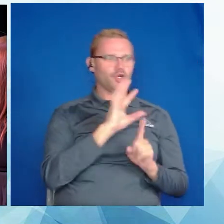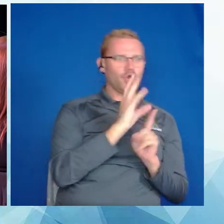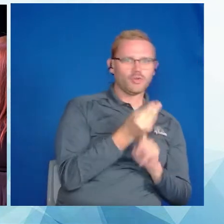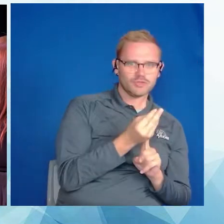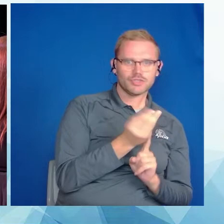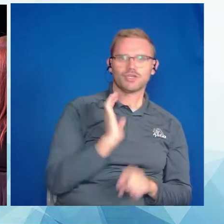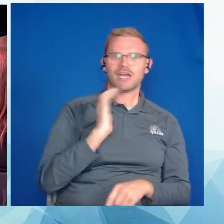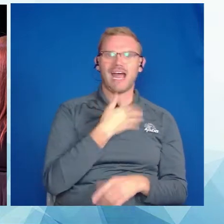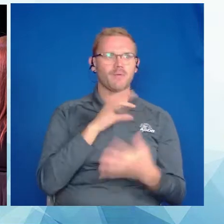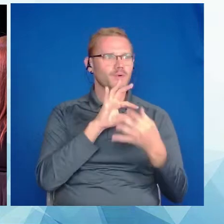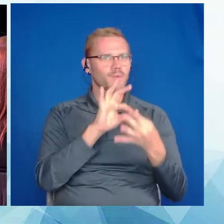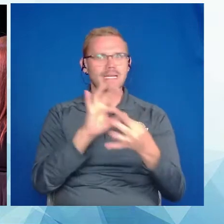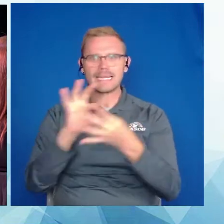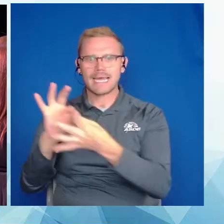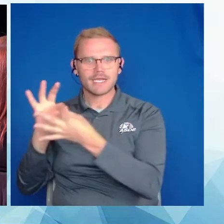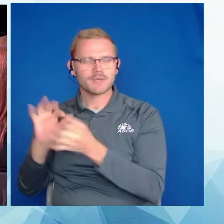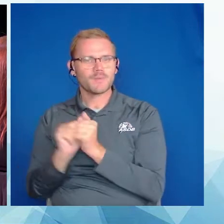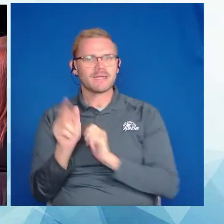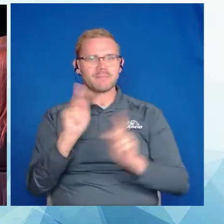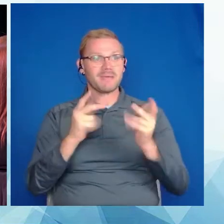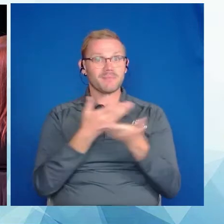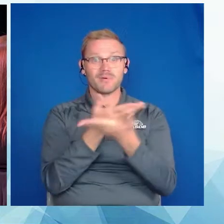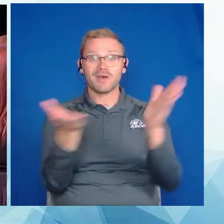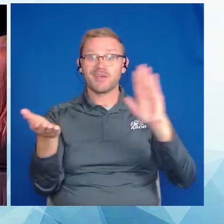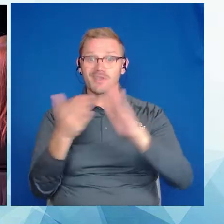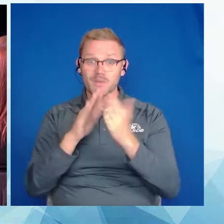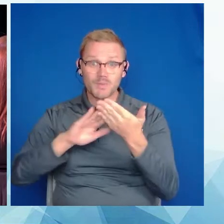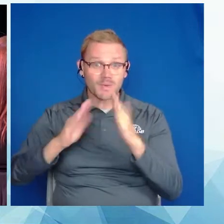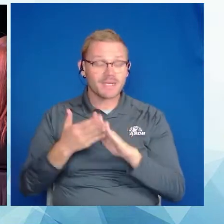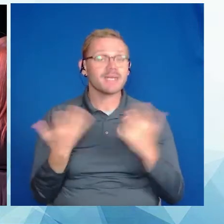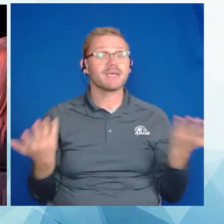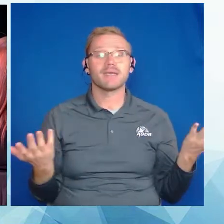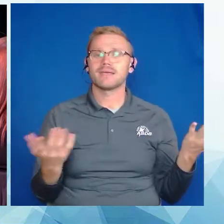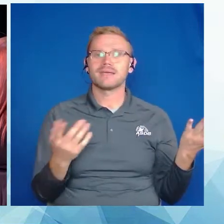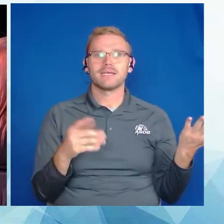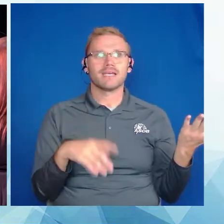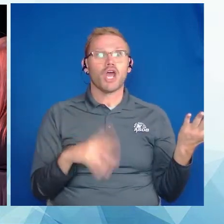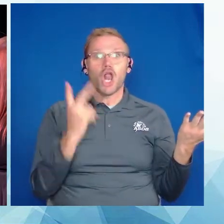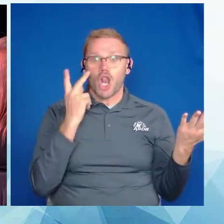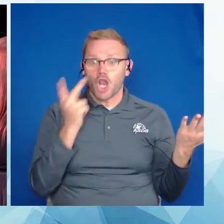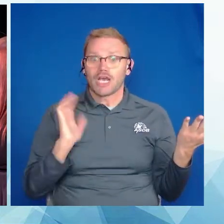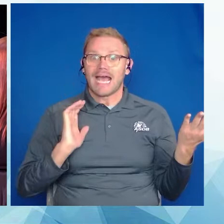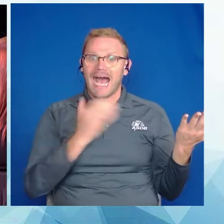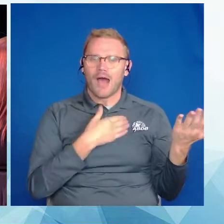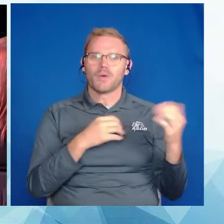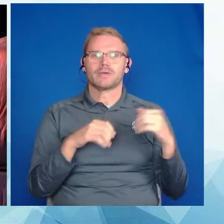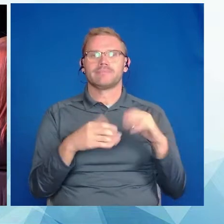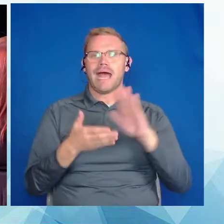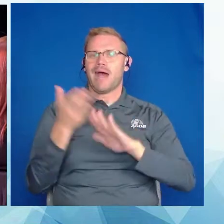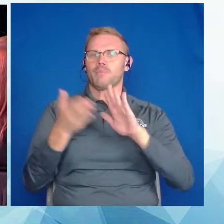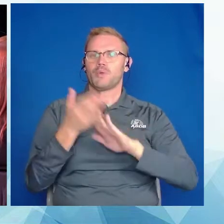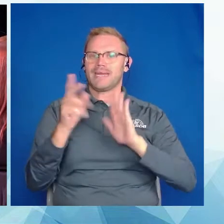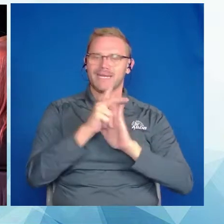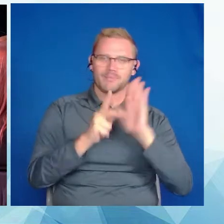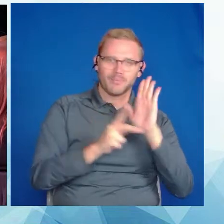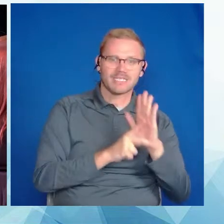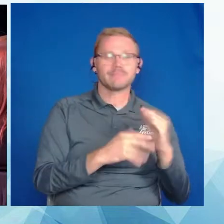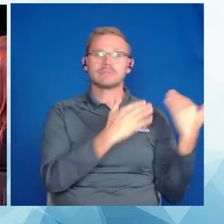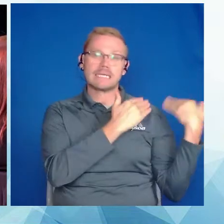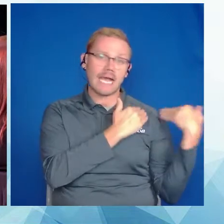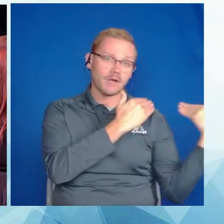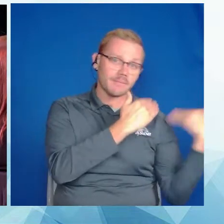to our relationships that we have with the community. Just look at our operating principles: